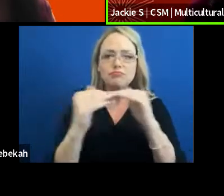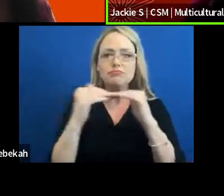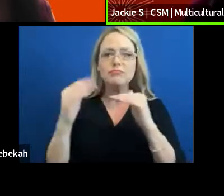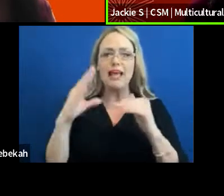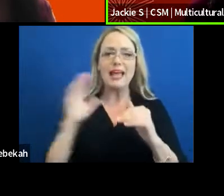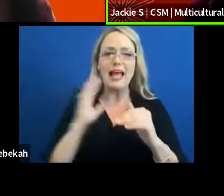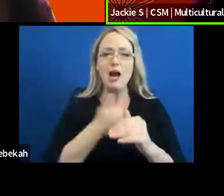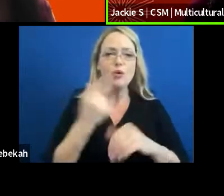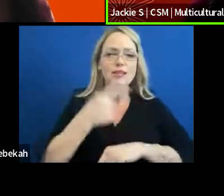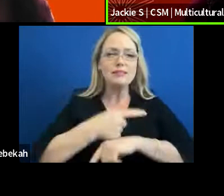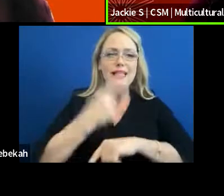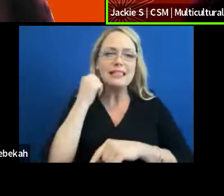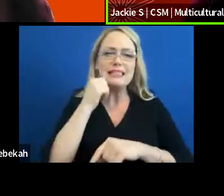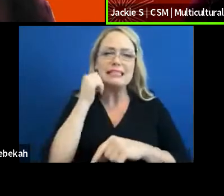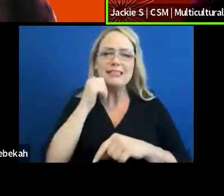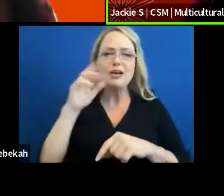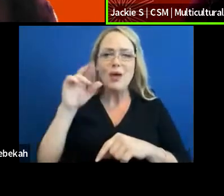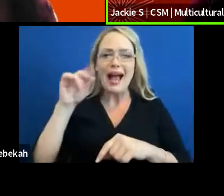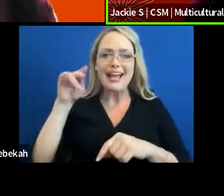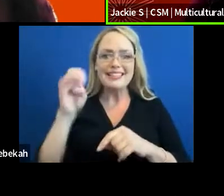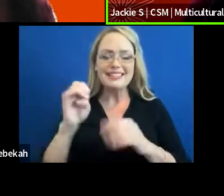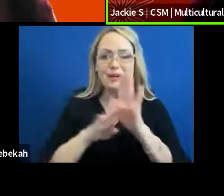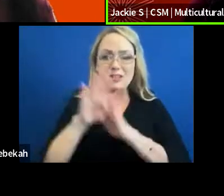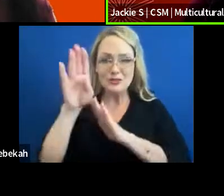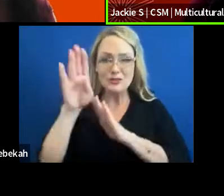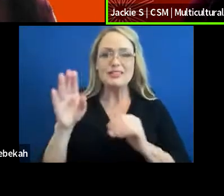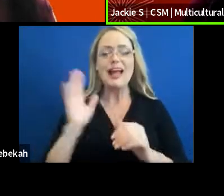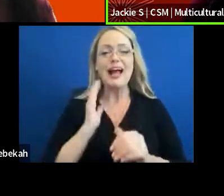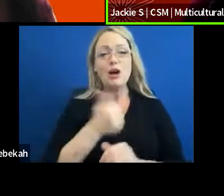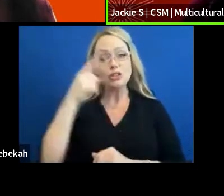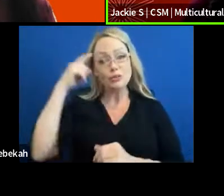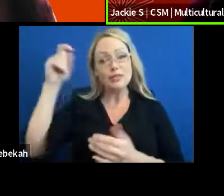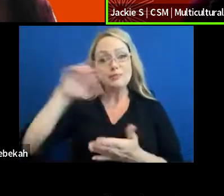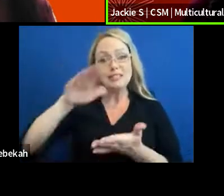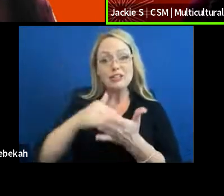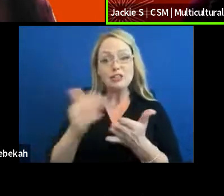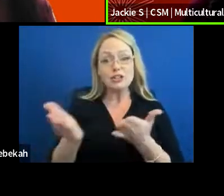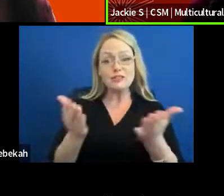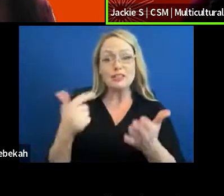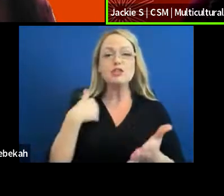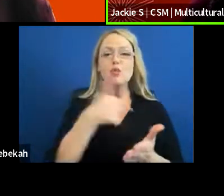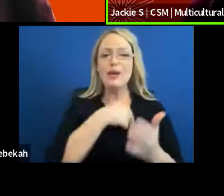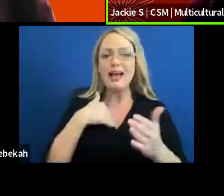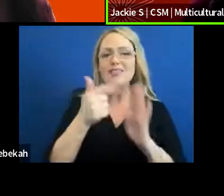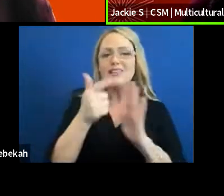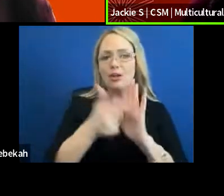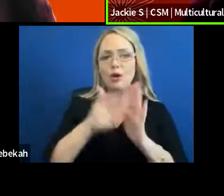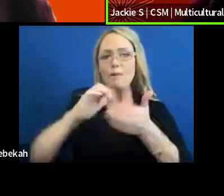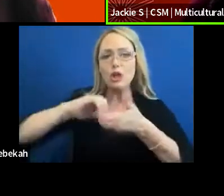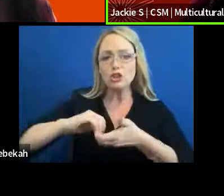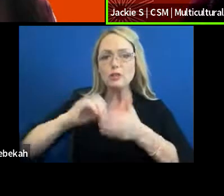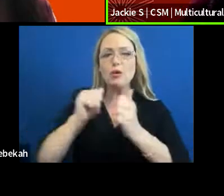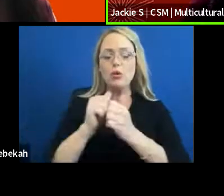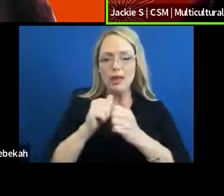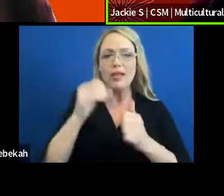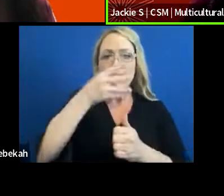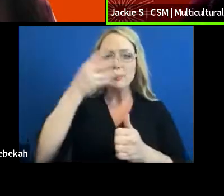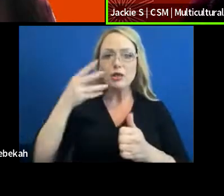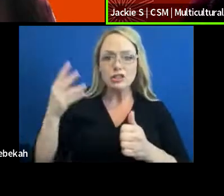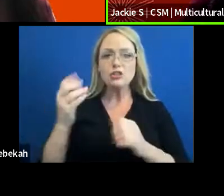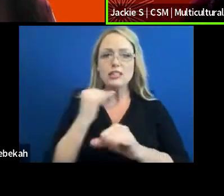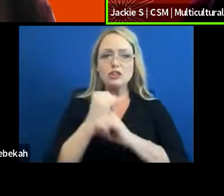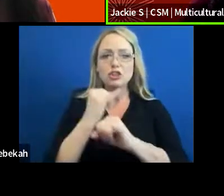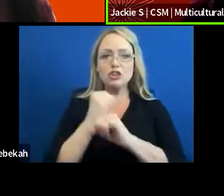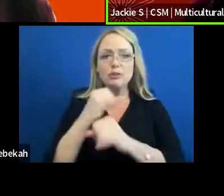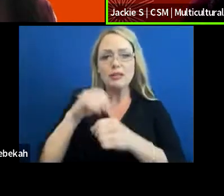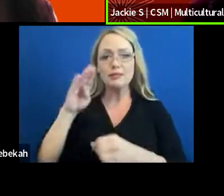student podcast At the Root. Through our Dream Center services, we have a legal partnership with the Immigration Institute of the Bay Area for